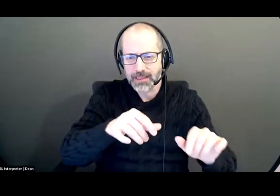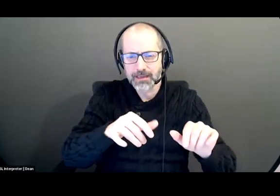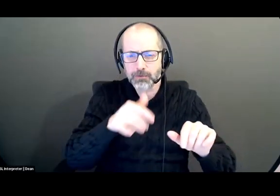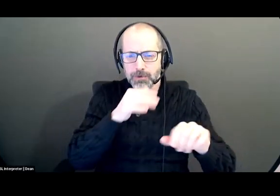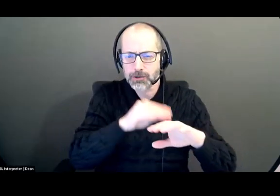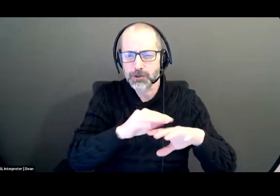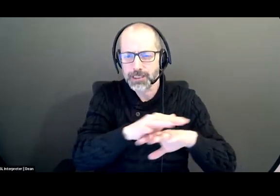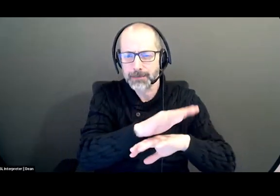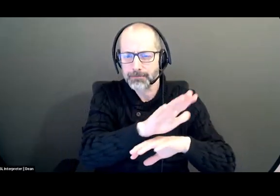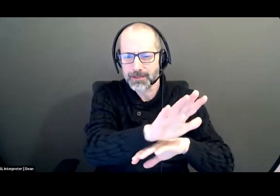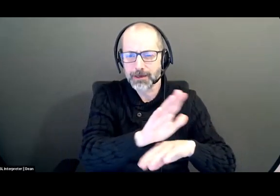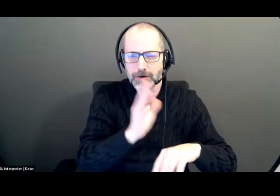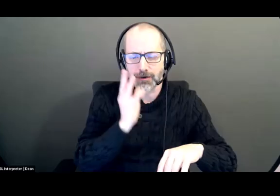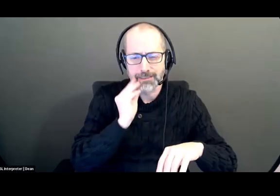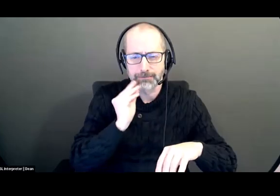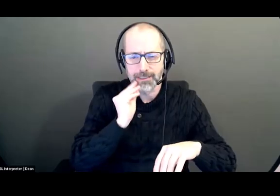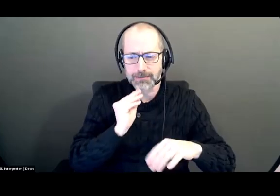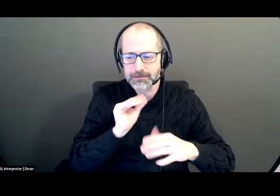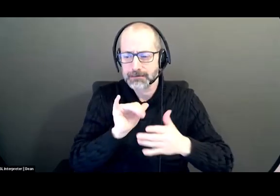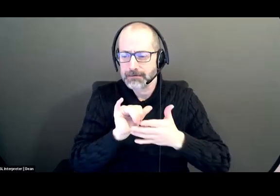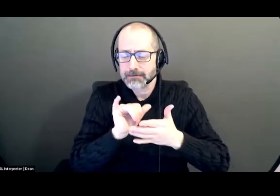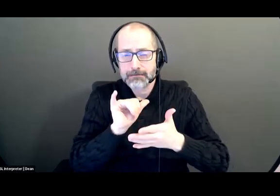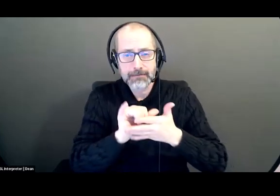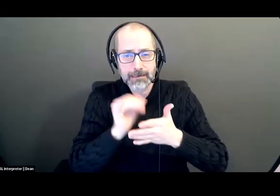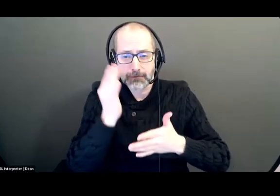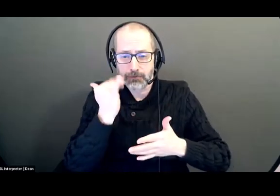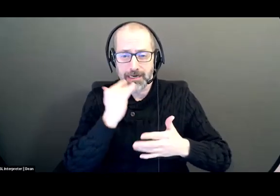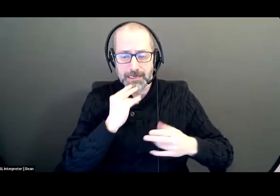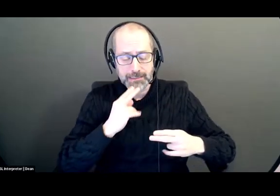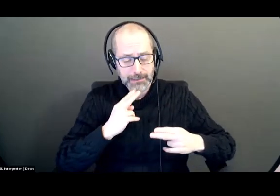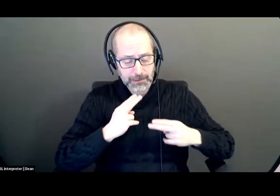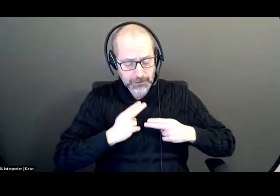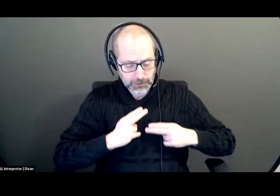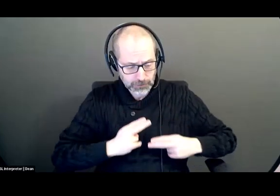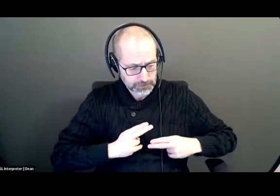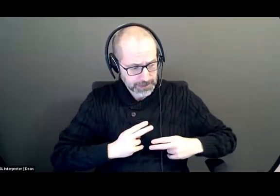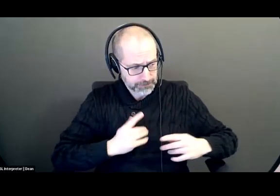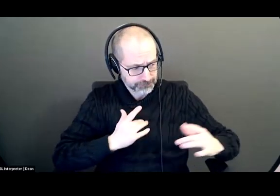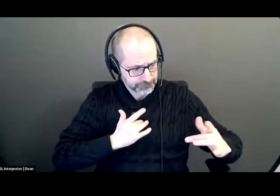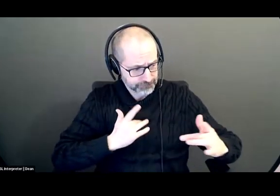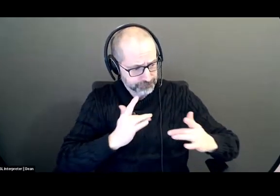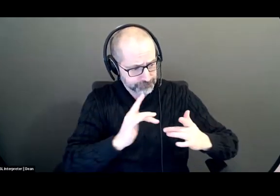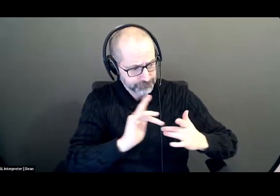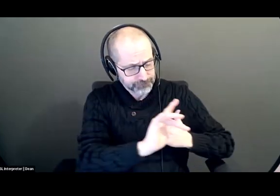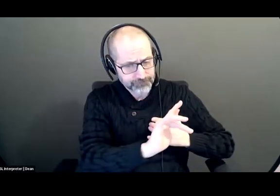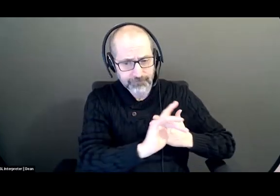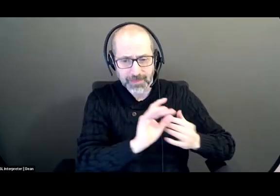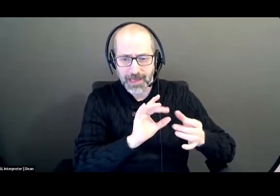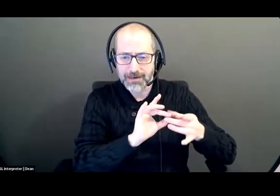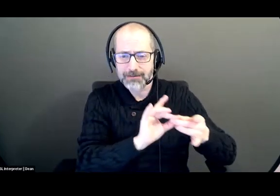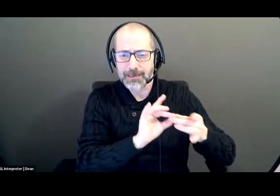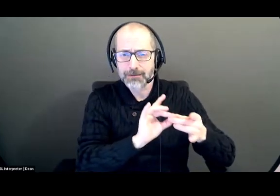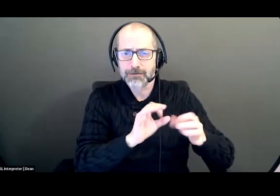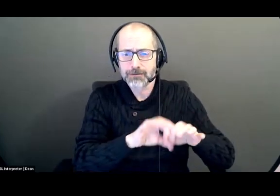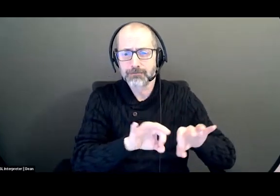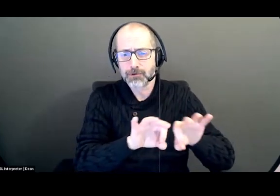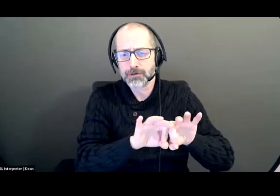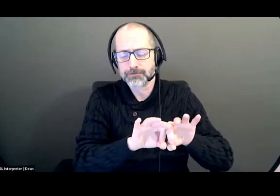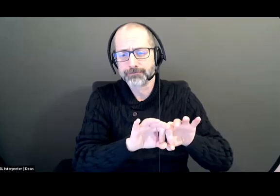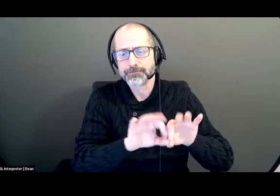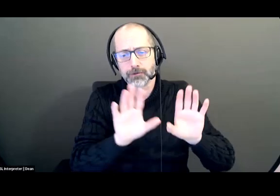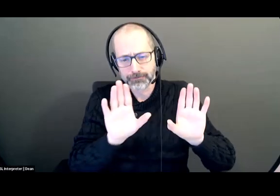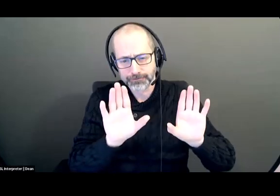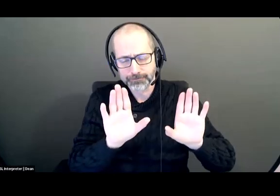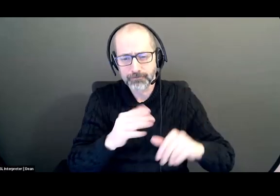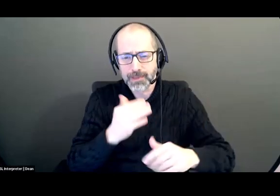Prachi, you shared how being part of building the framework gave you a lot of knowledge and confidence to speak